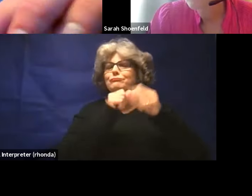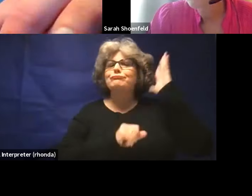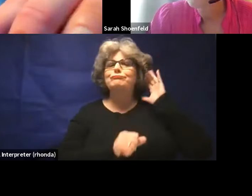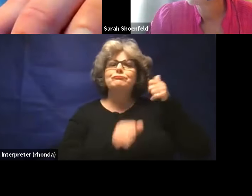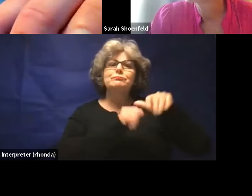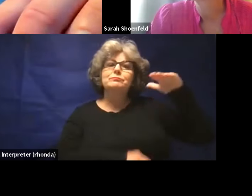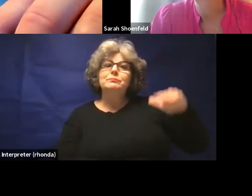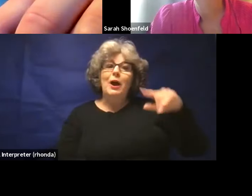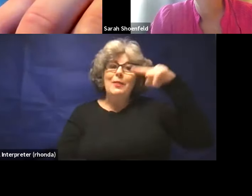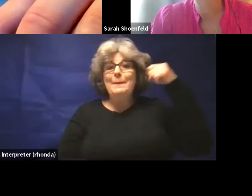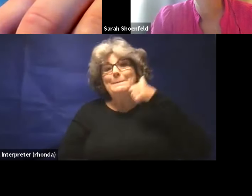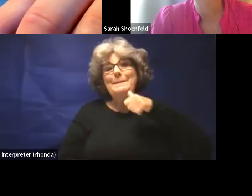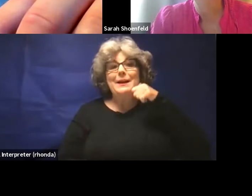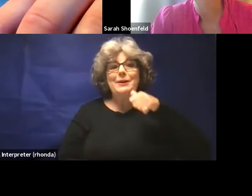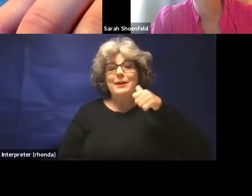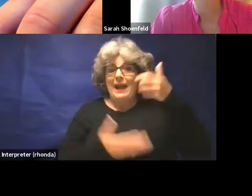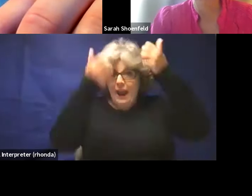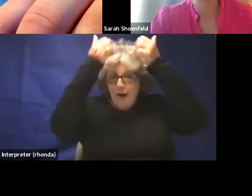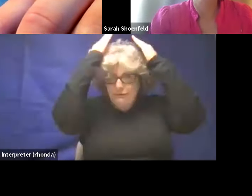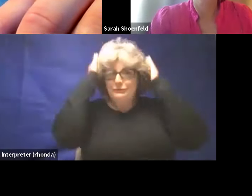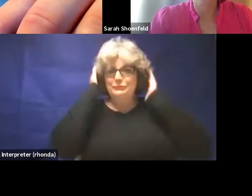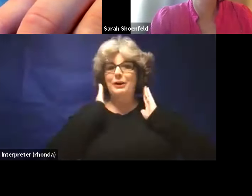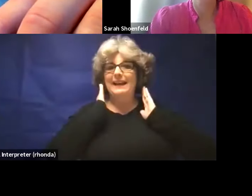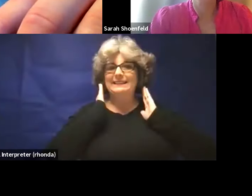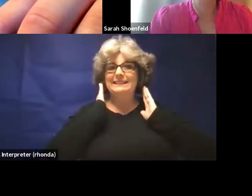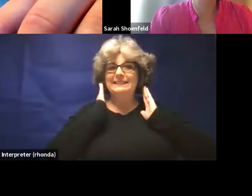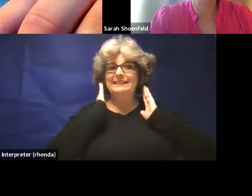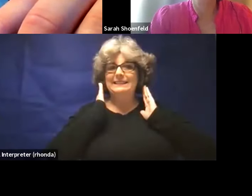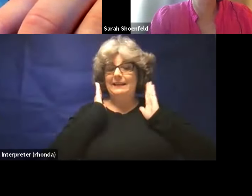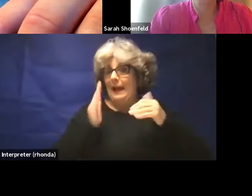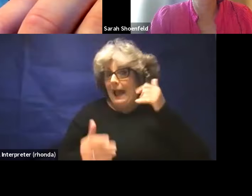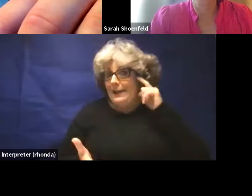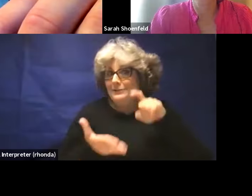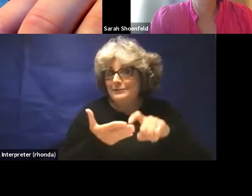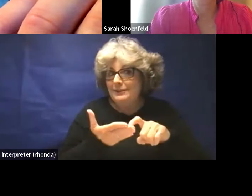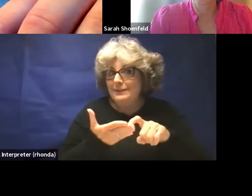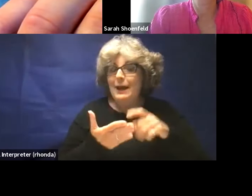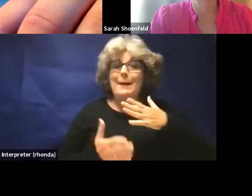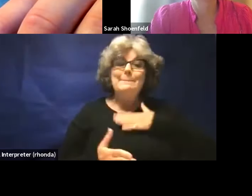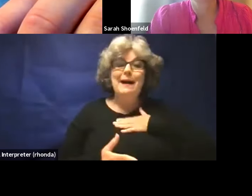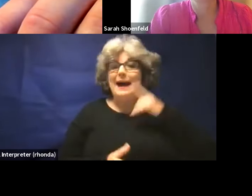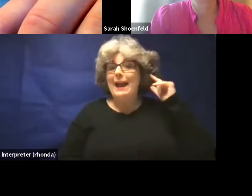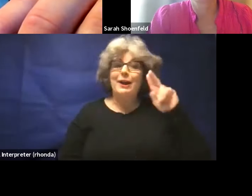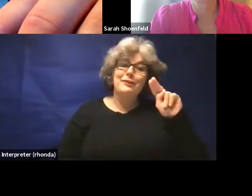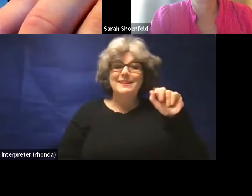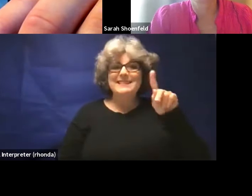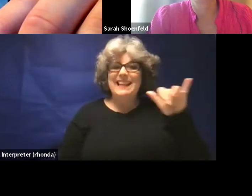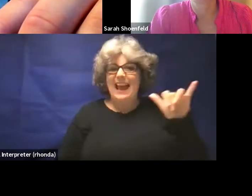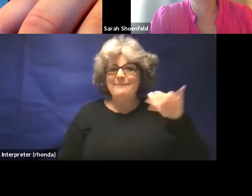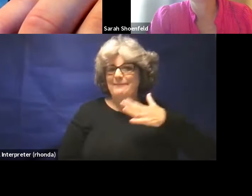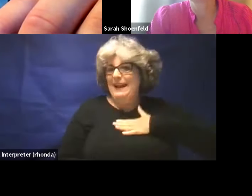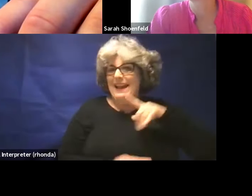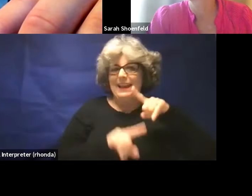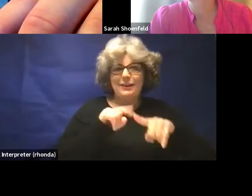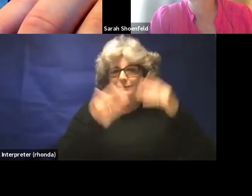all the Black girls had their hair straightened. Well, I, as you may know, I had the nappiest hair in the world. My hair could not